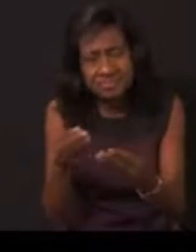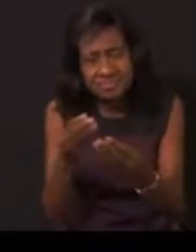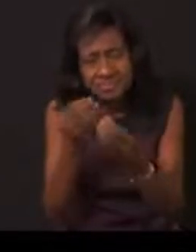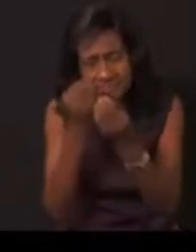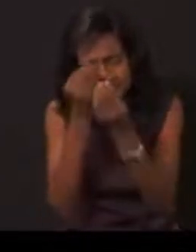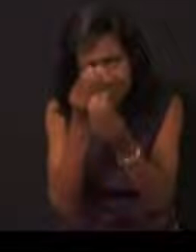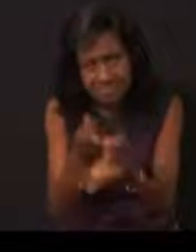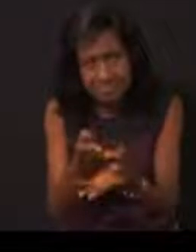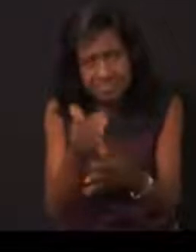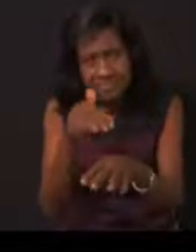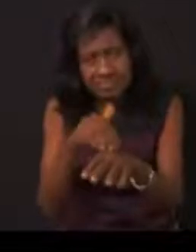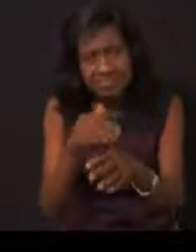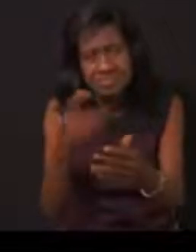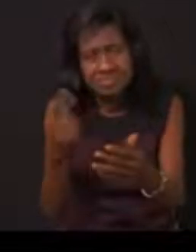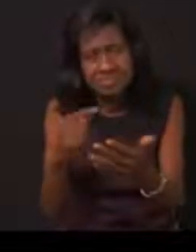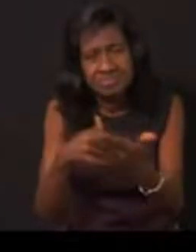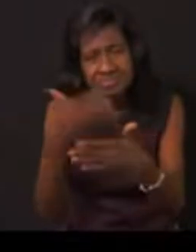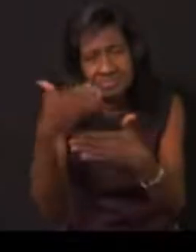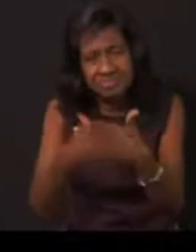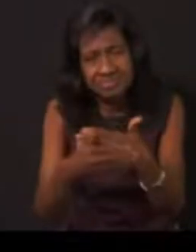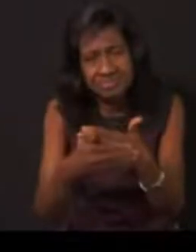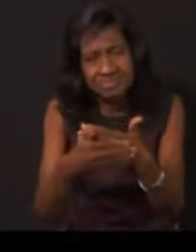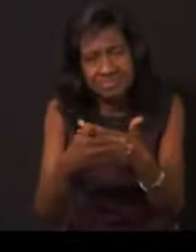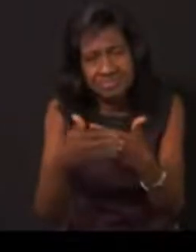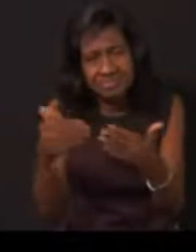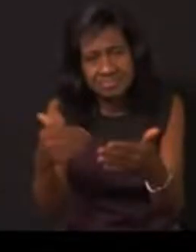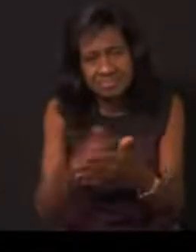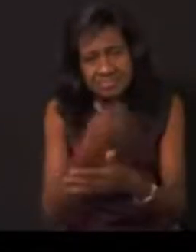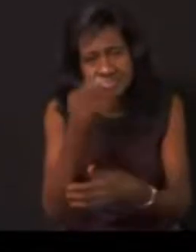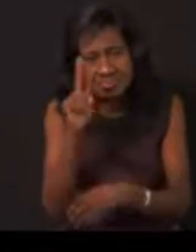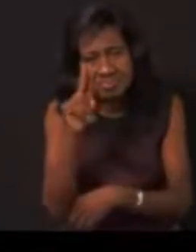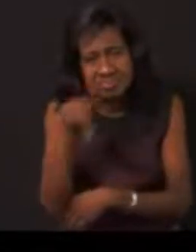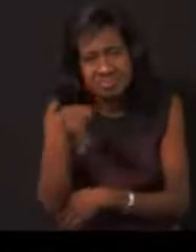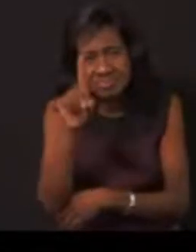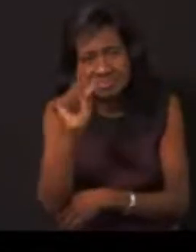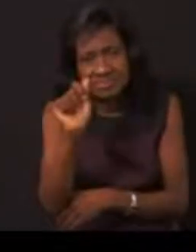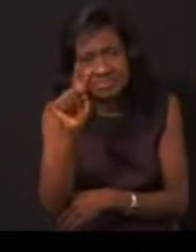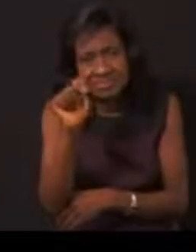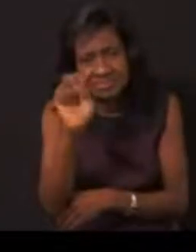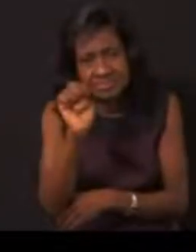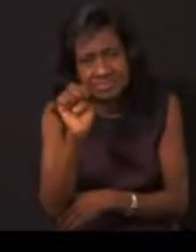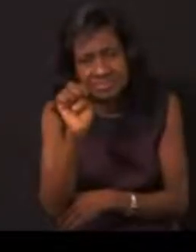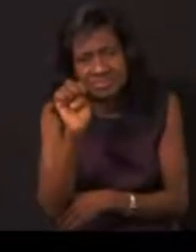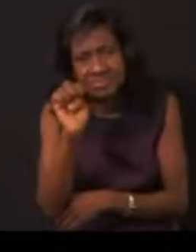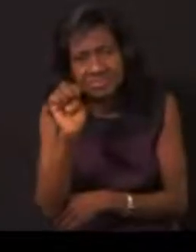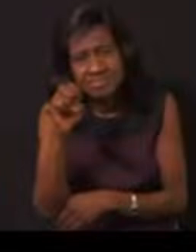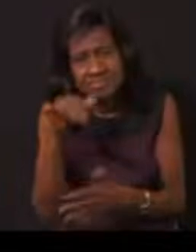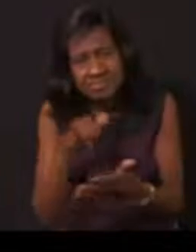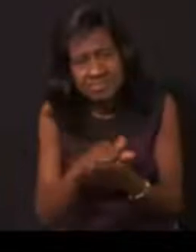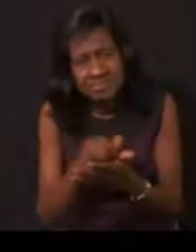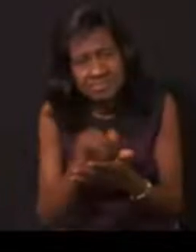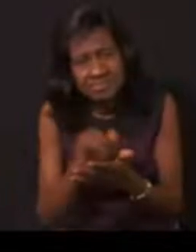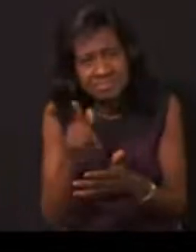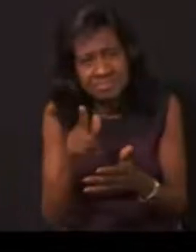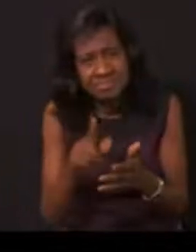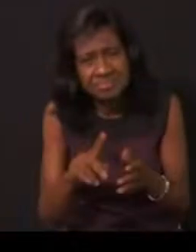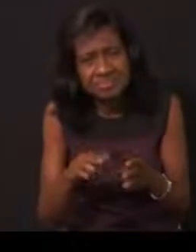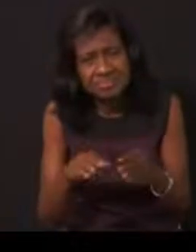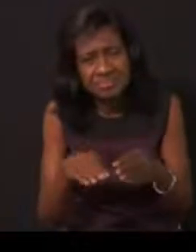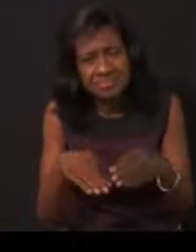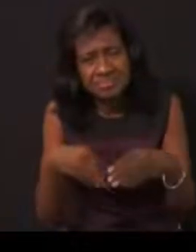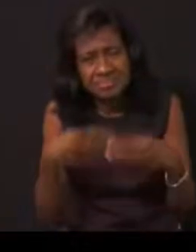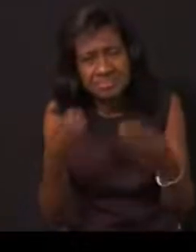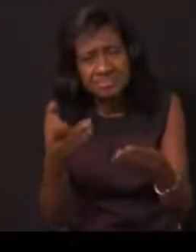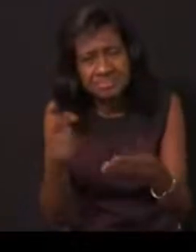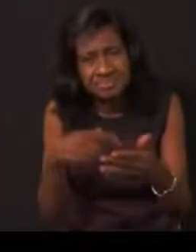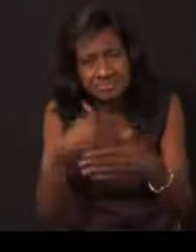next press briefing, which will outline the complete process around that. I